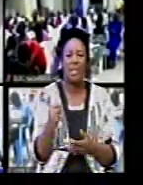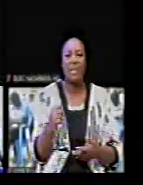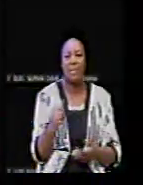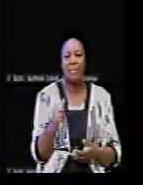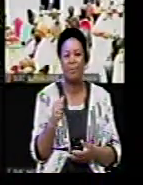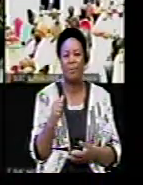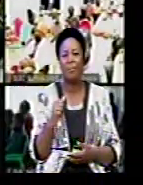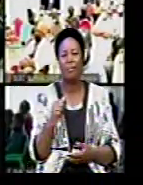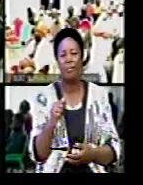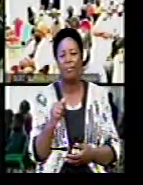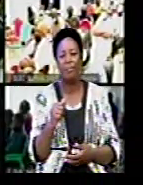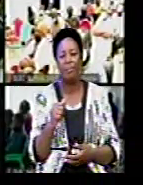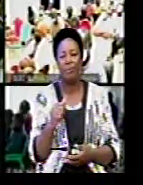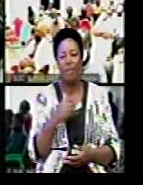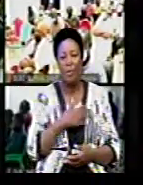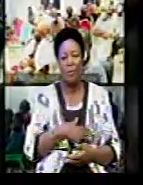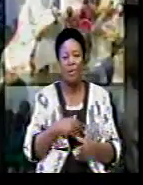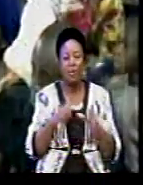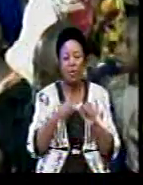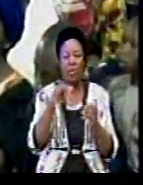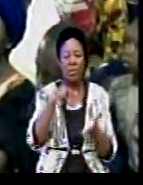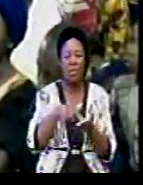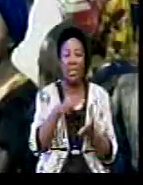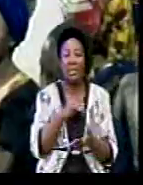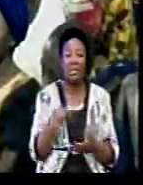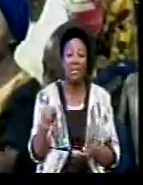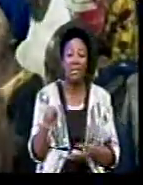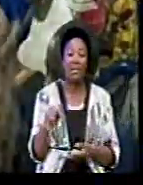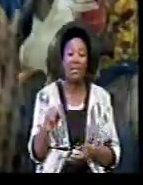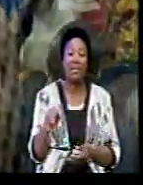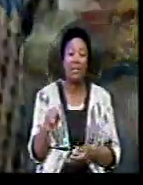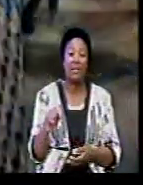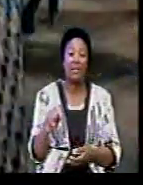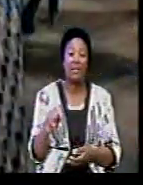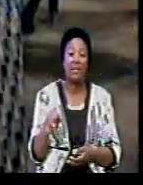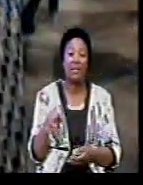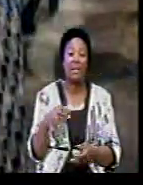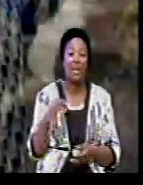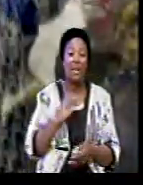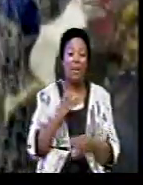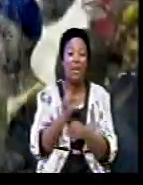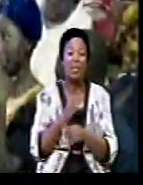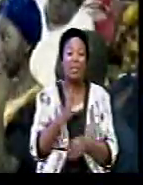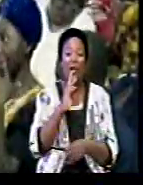tonight. Give me a good, good Enugu. Amen.